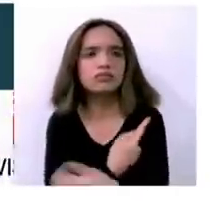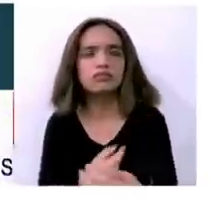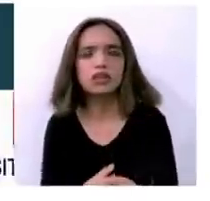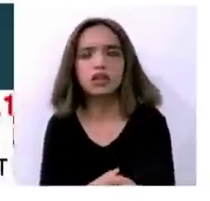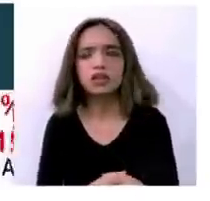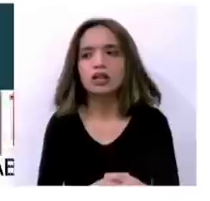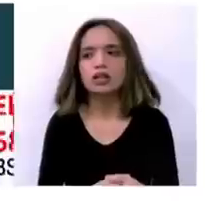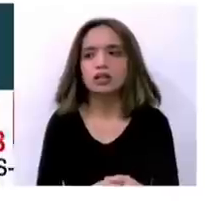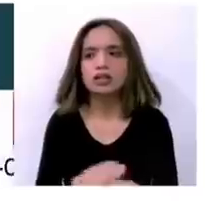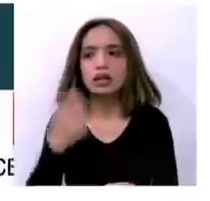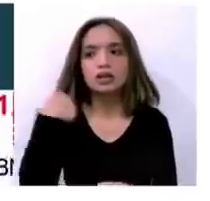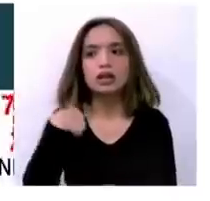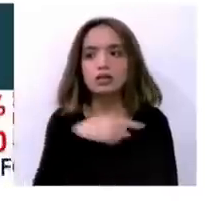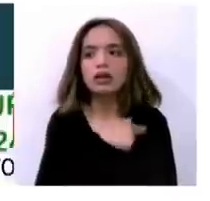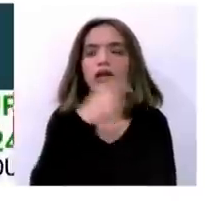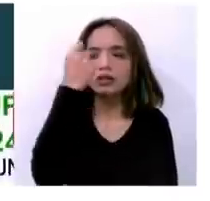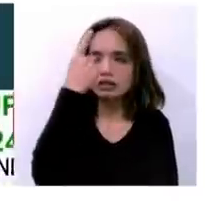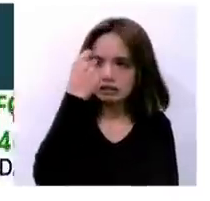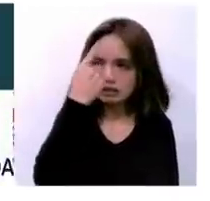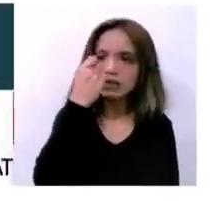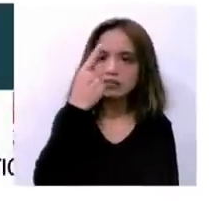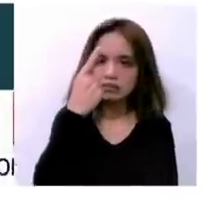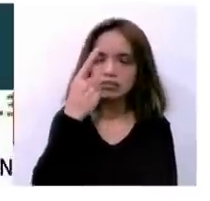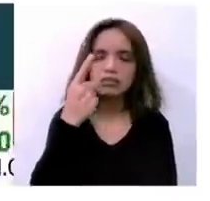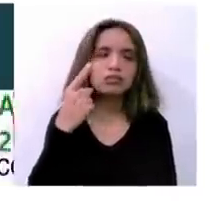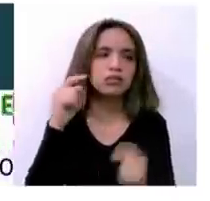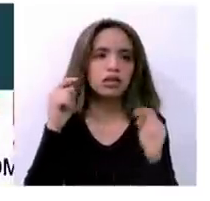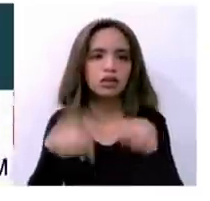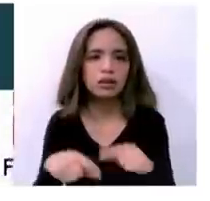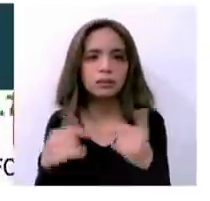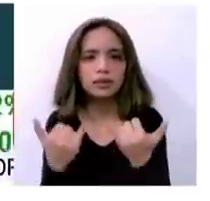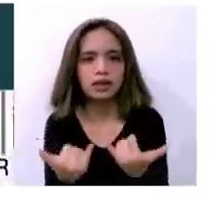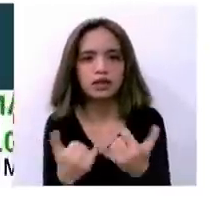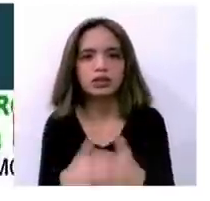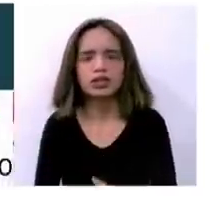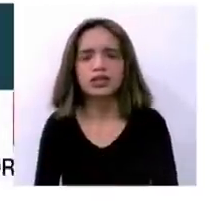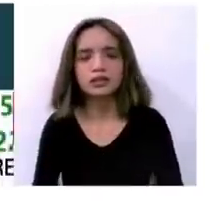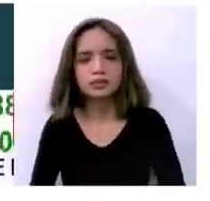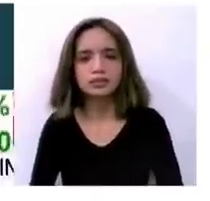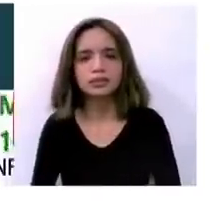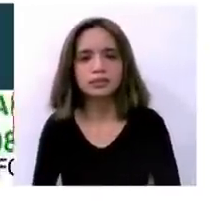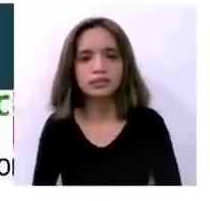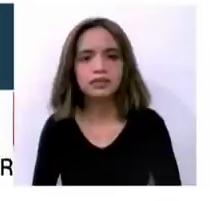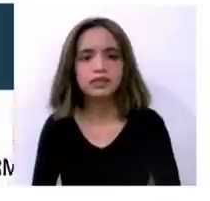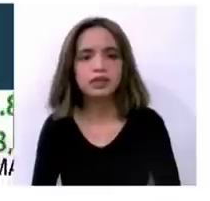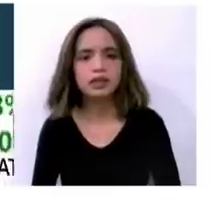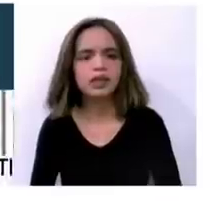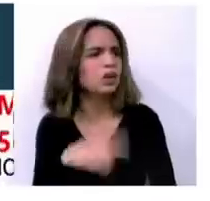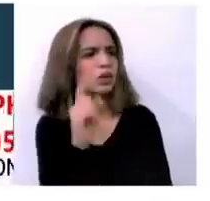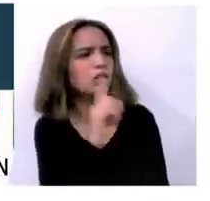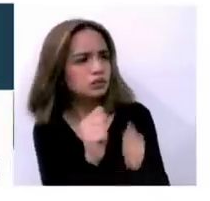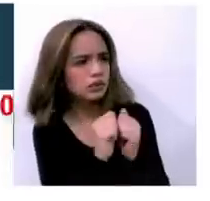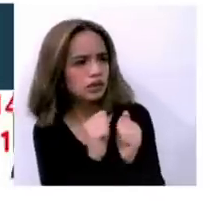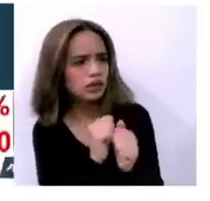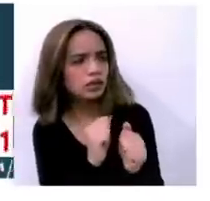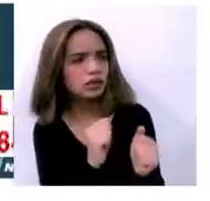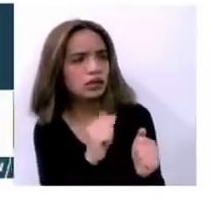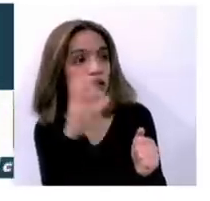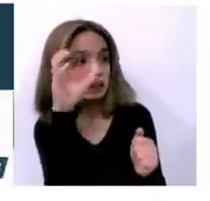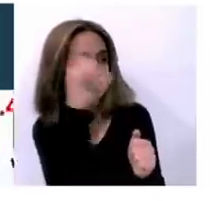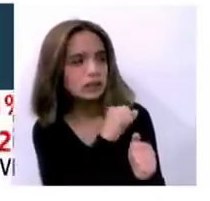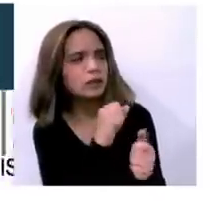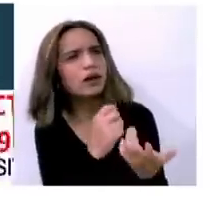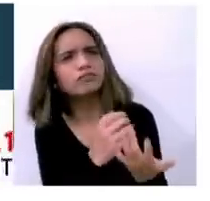we understand his predicament at this particular point in time. Mm-mm. This predicament, though, will have